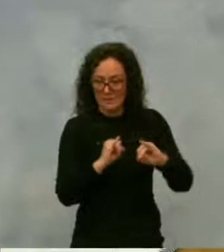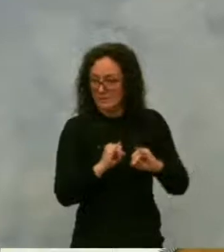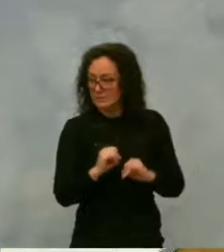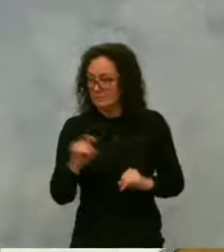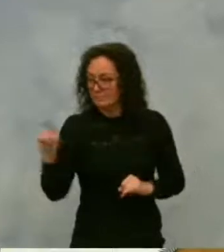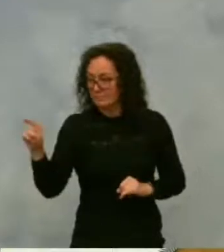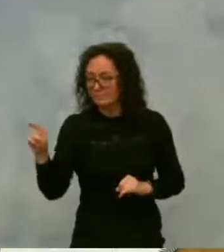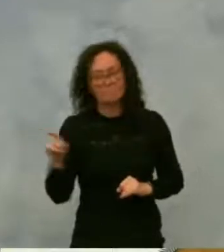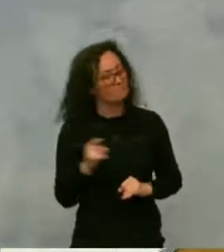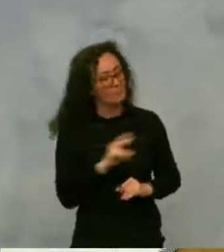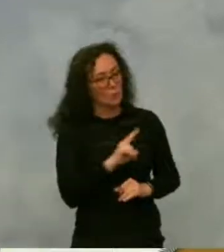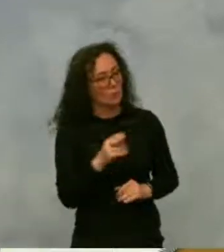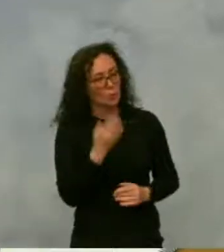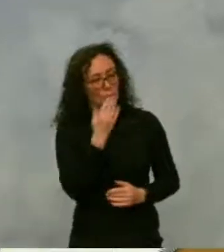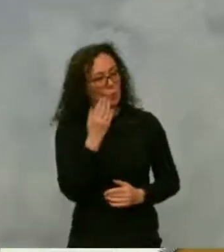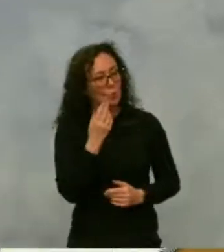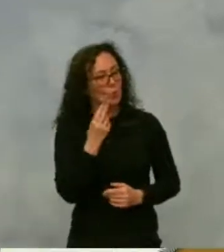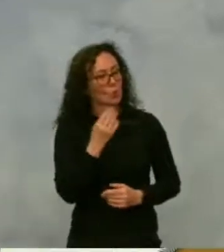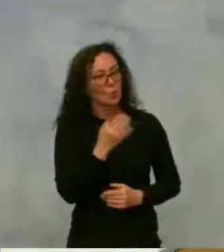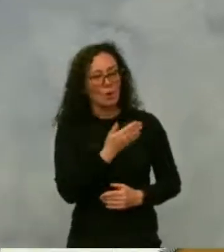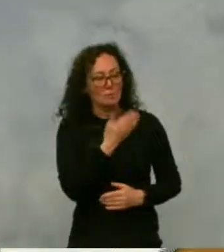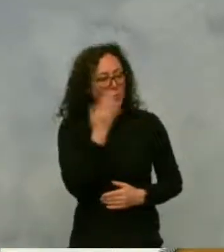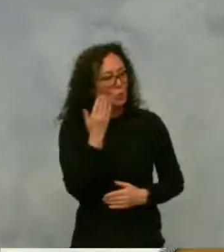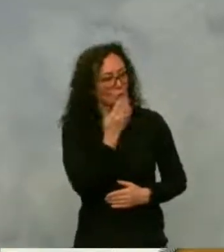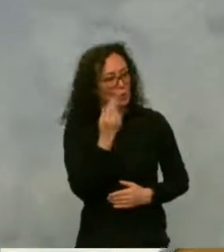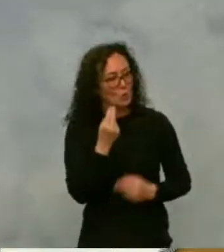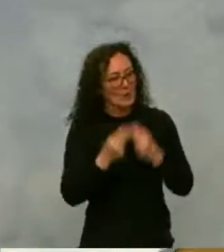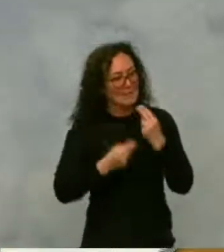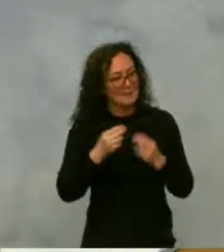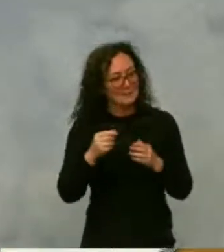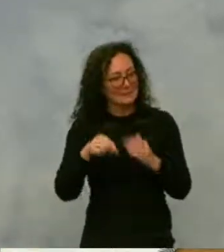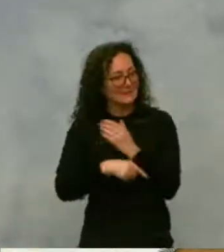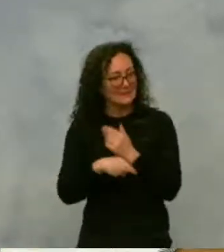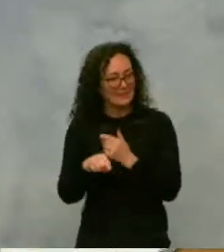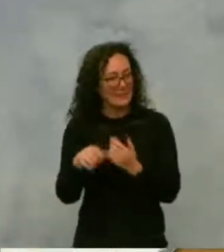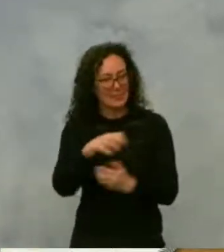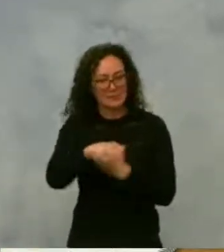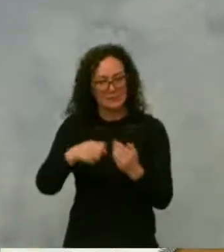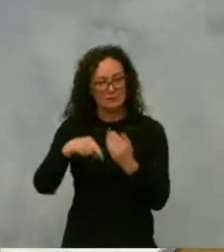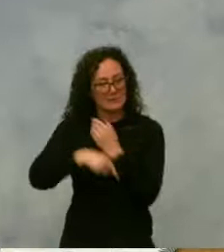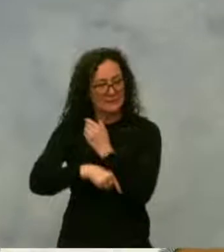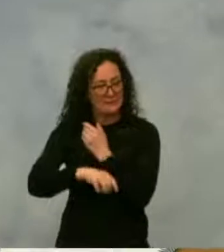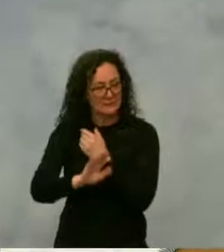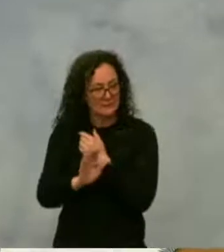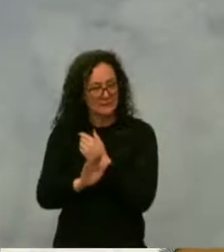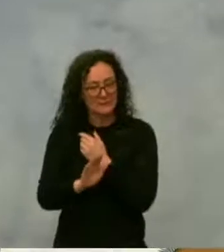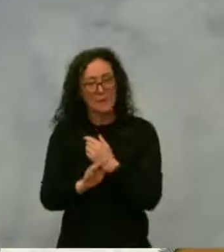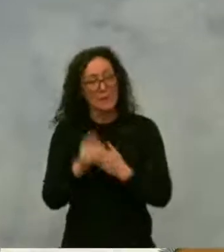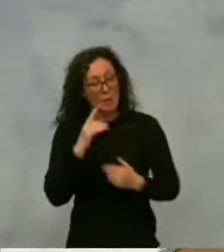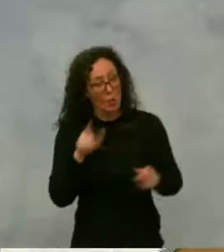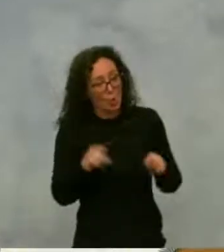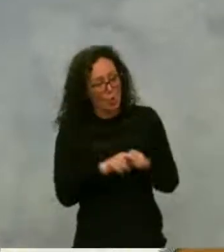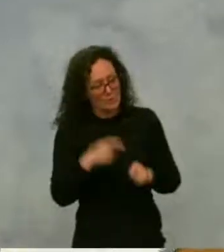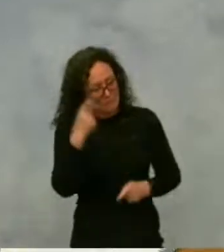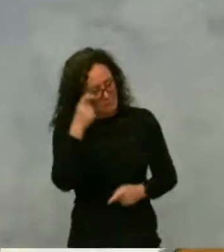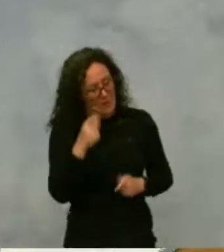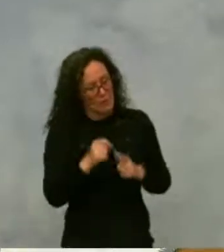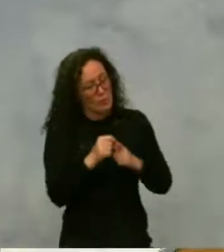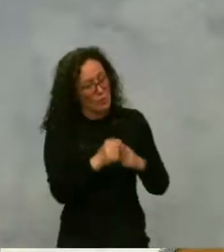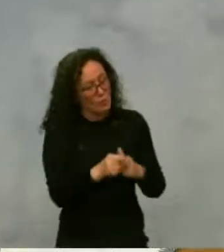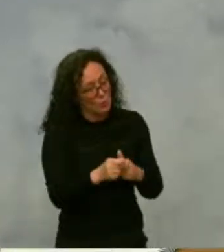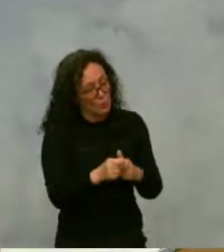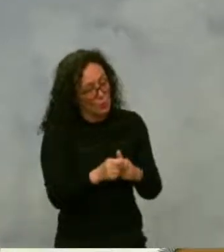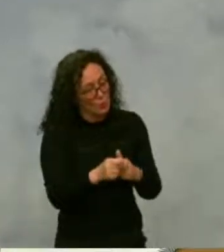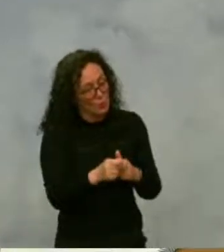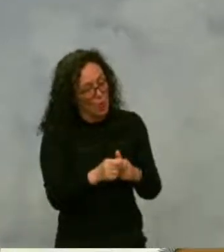debt in the sundry debt figure proposed for consideration today. And we're looking at proposals around what we can do with existing